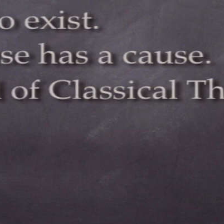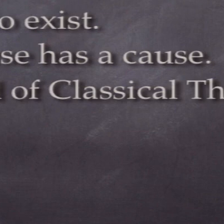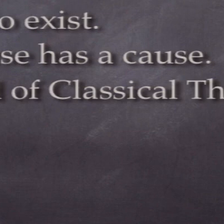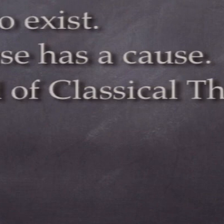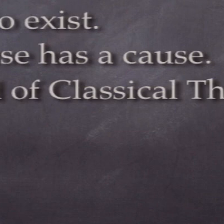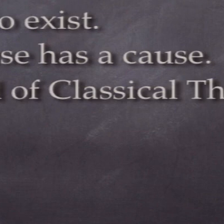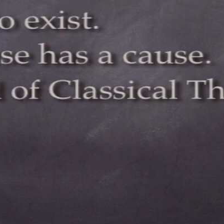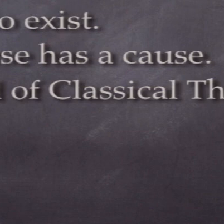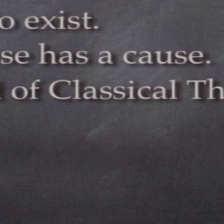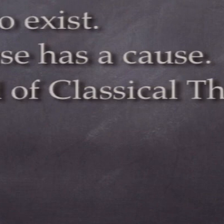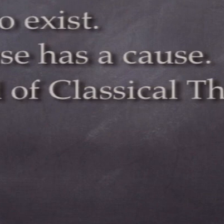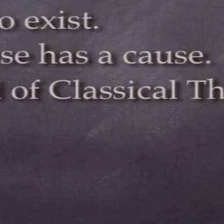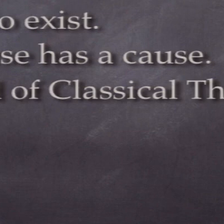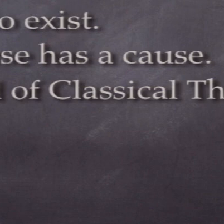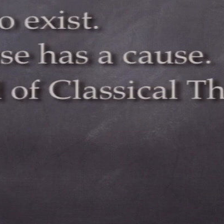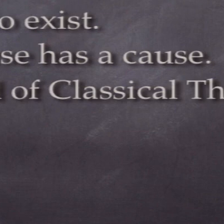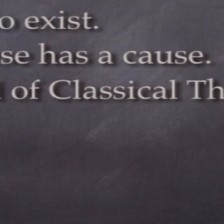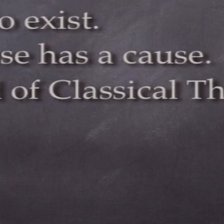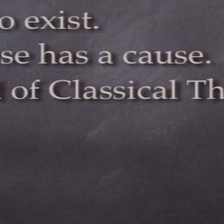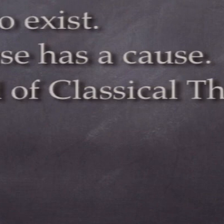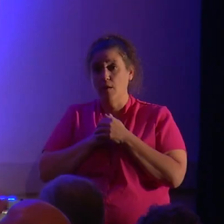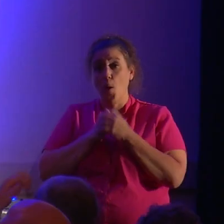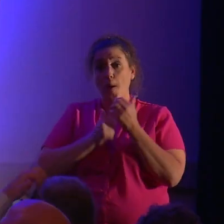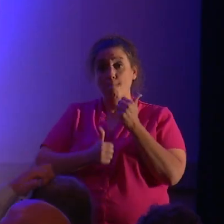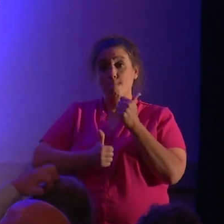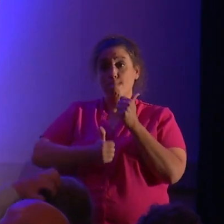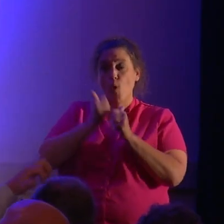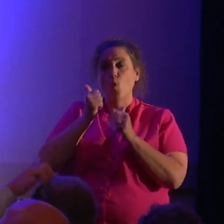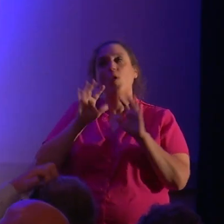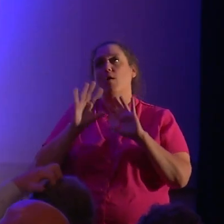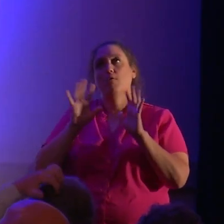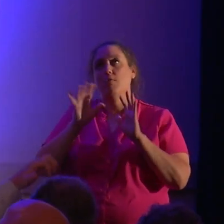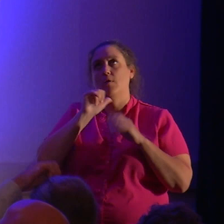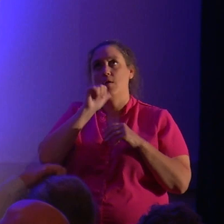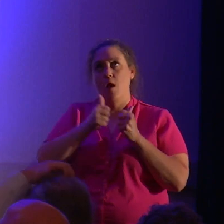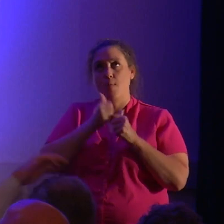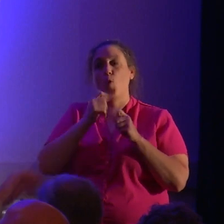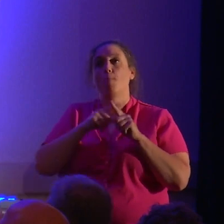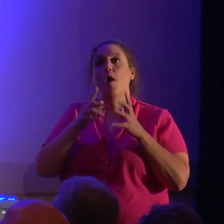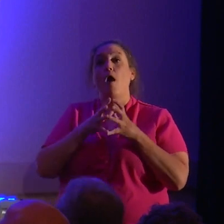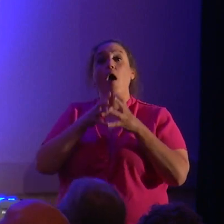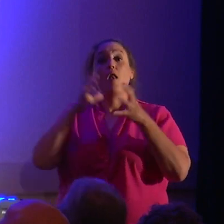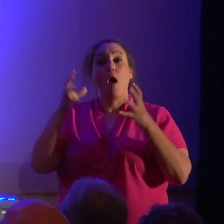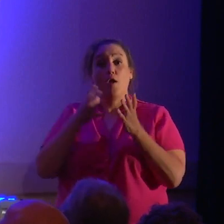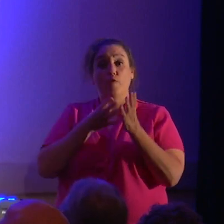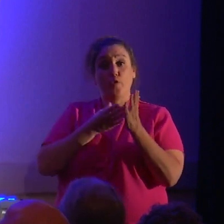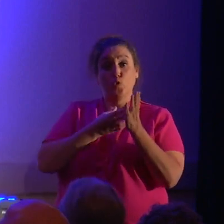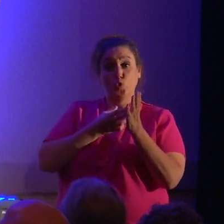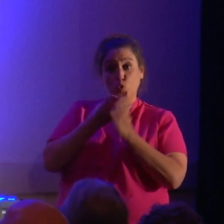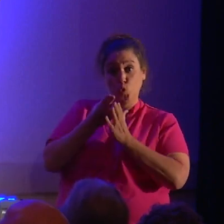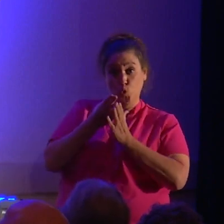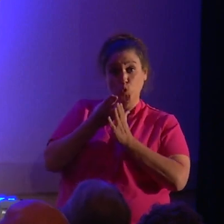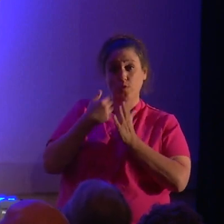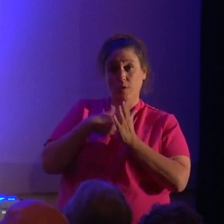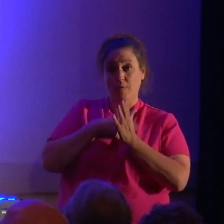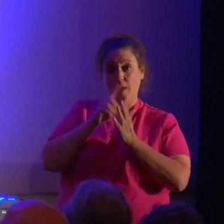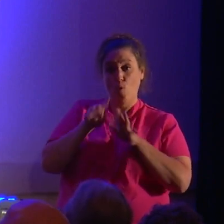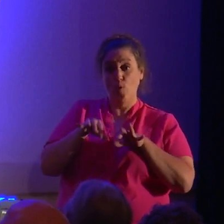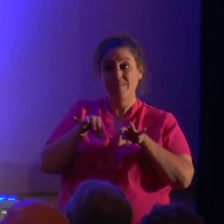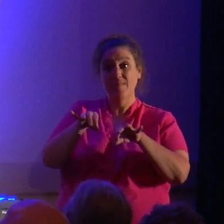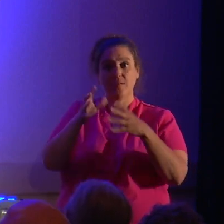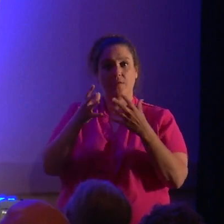problem, once again, is that most, not most, but a lot of the truths that we have discovered throughout